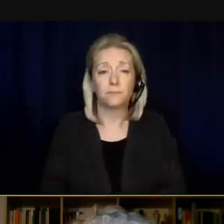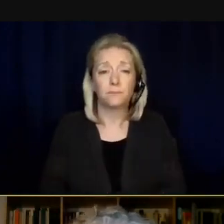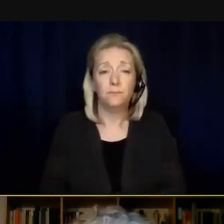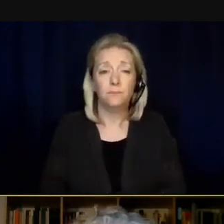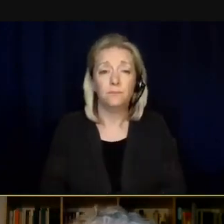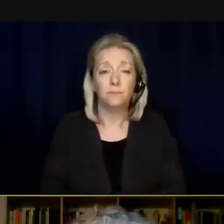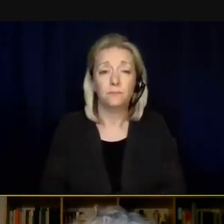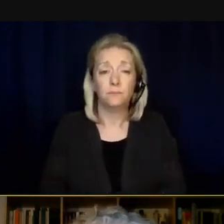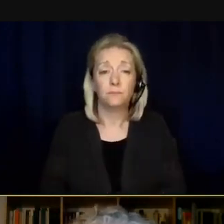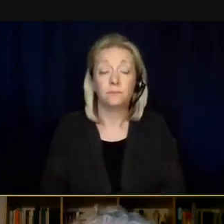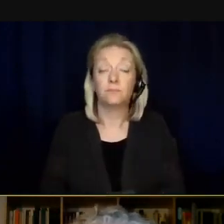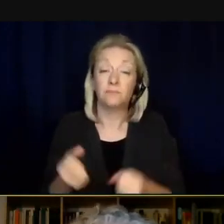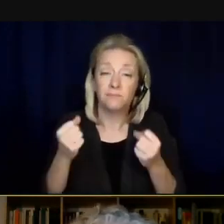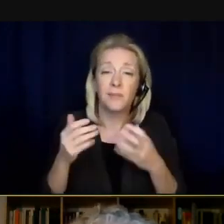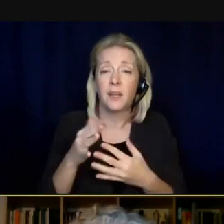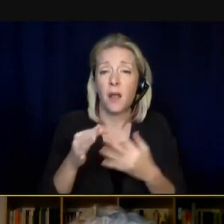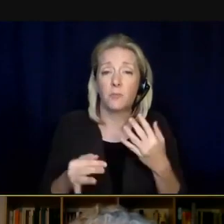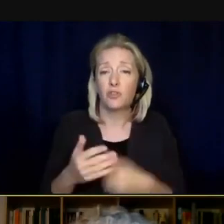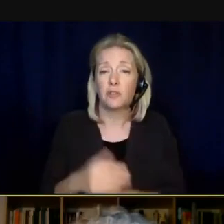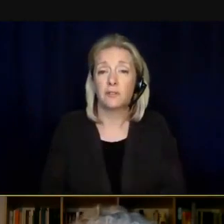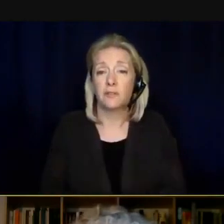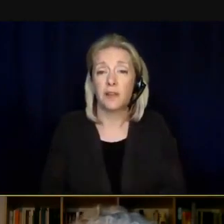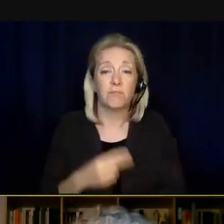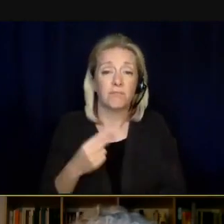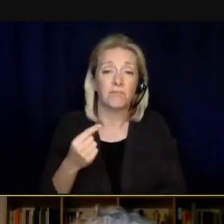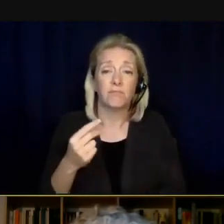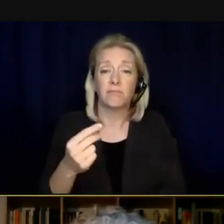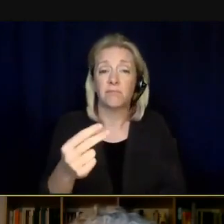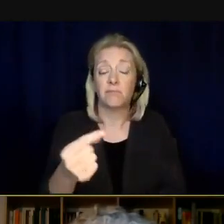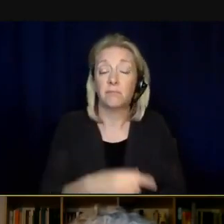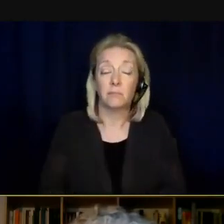see, lots of options and only a couple seconds to build it.